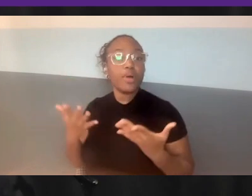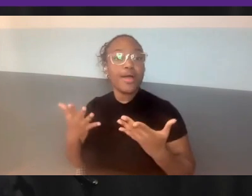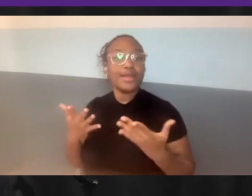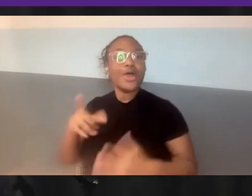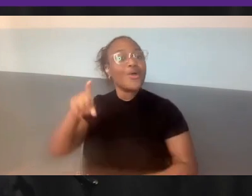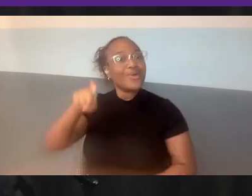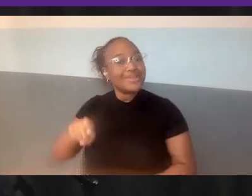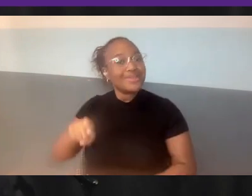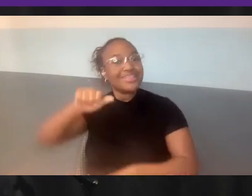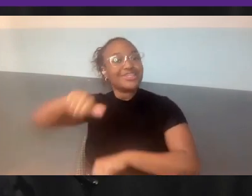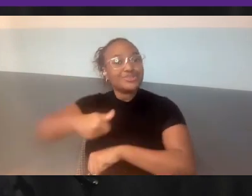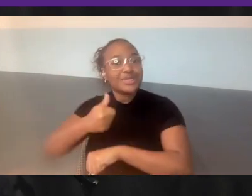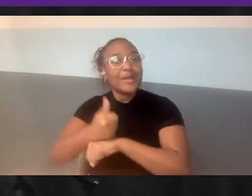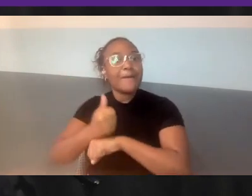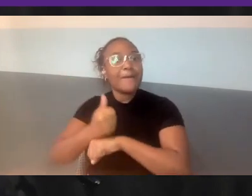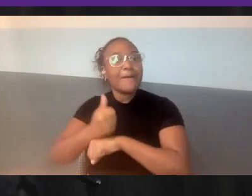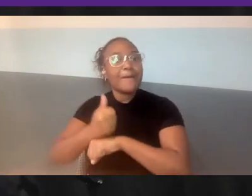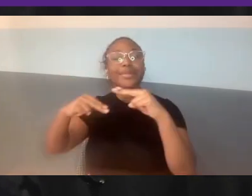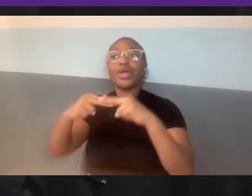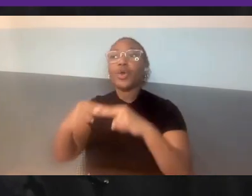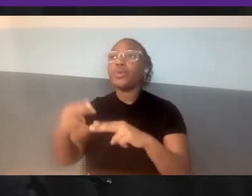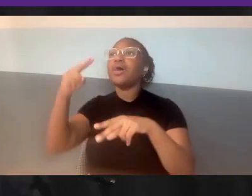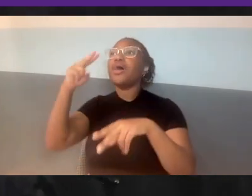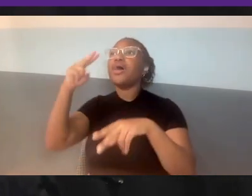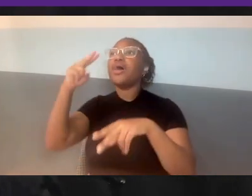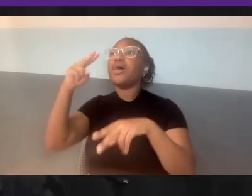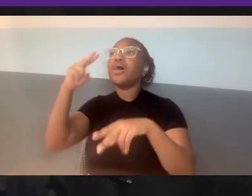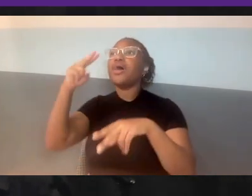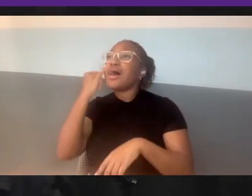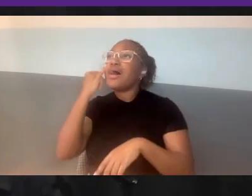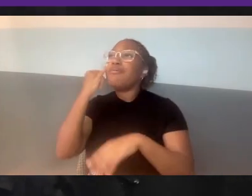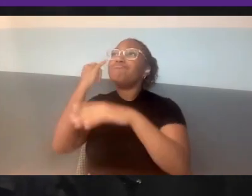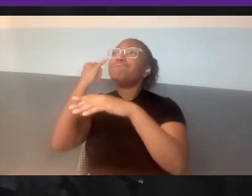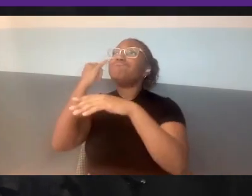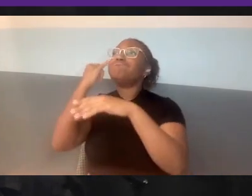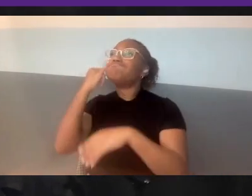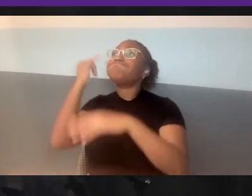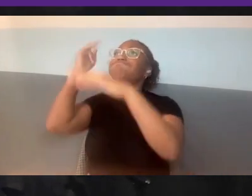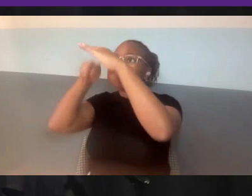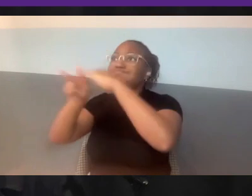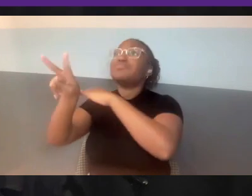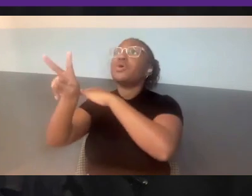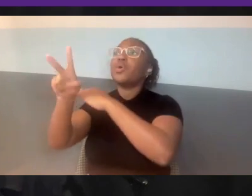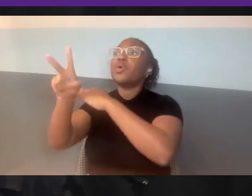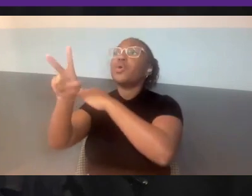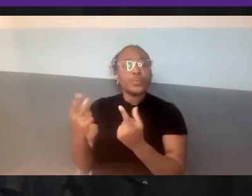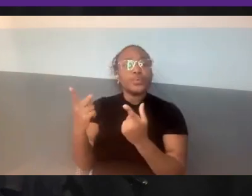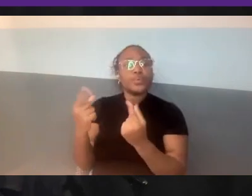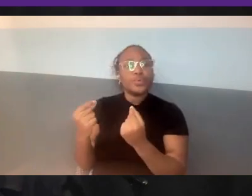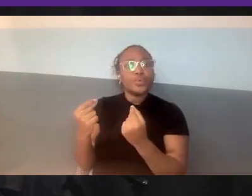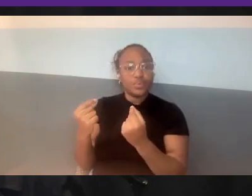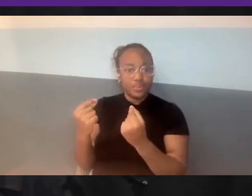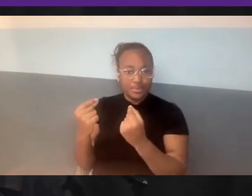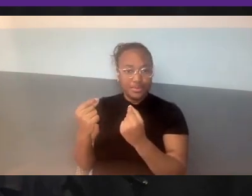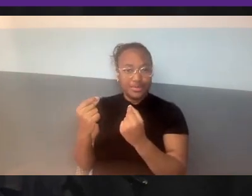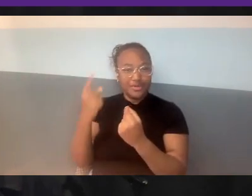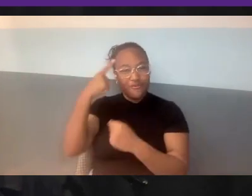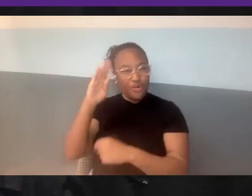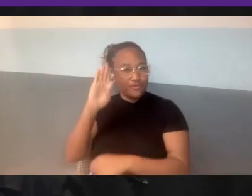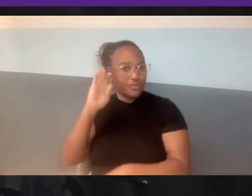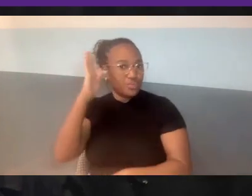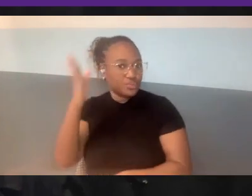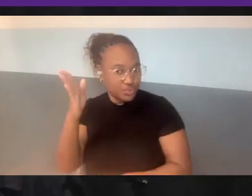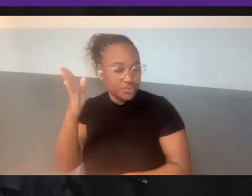a vision for our futures in which all of us are already thriving. With that being said, they were also